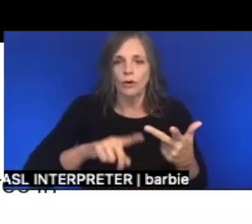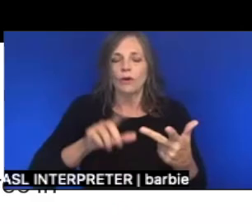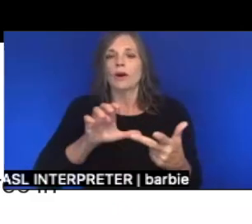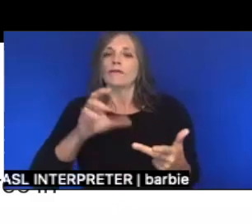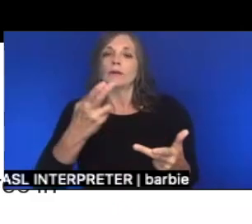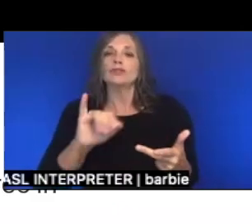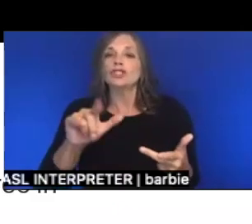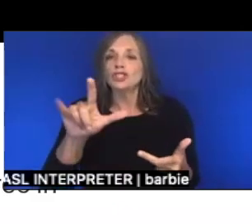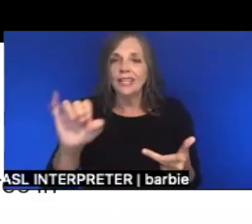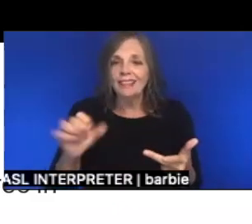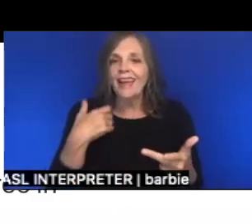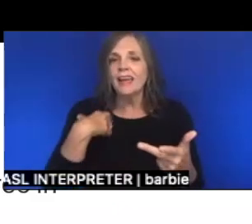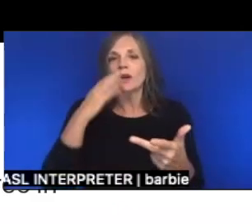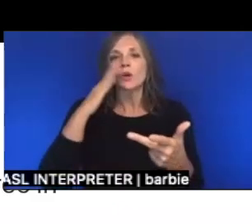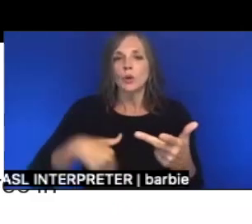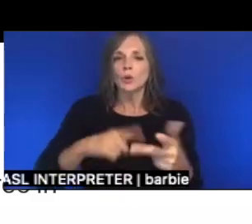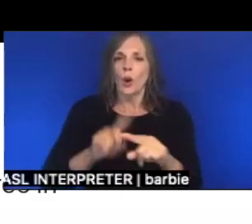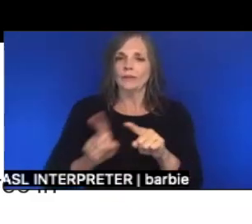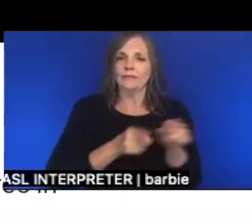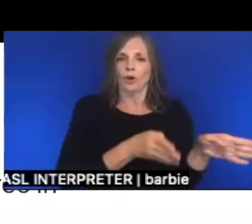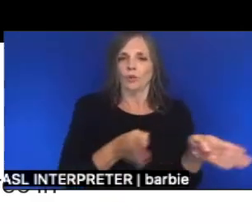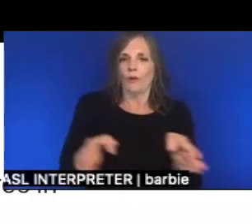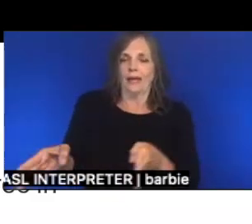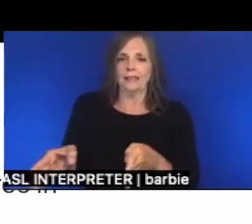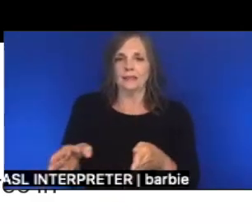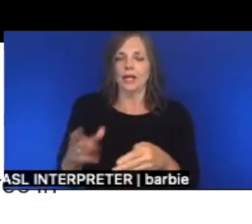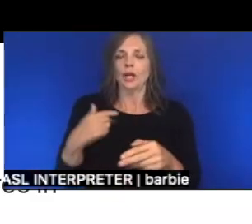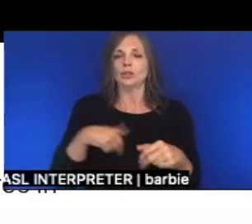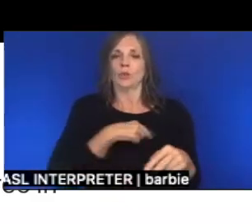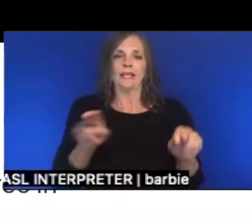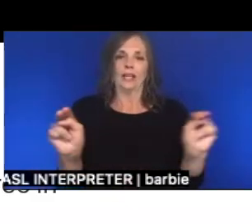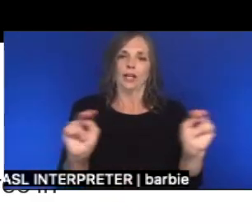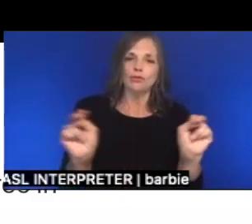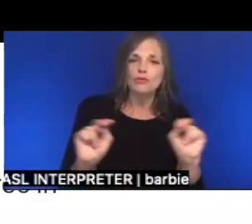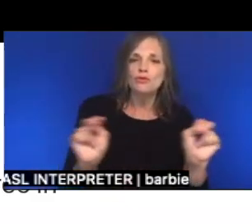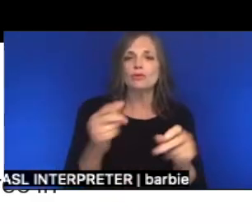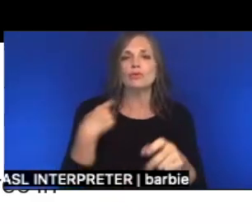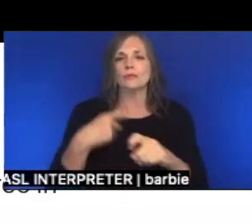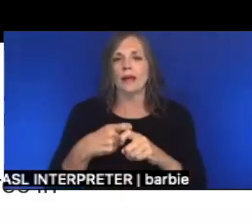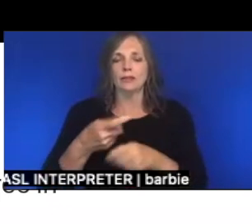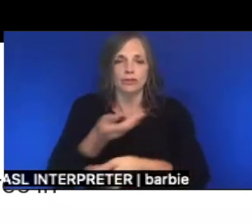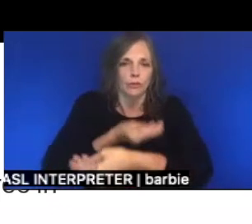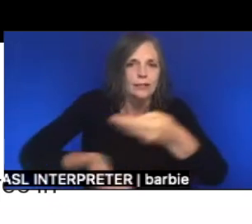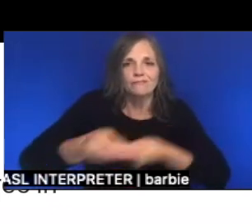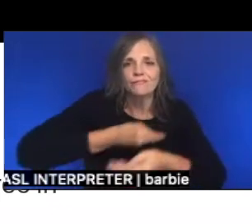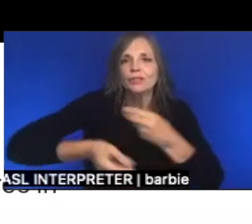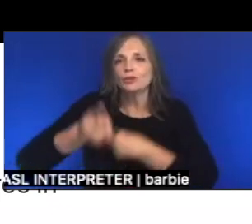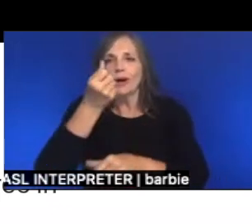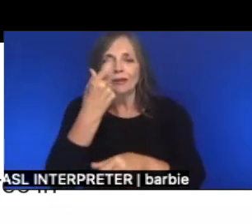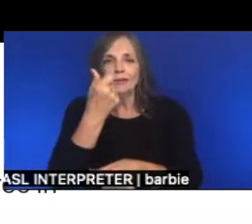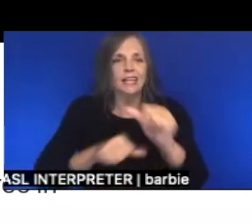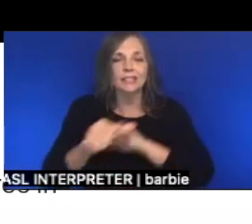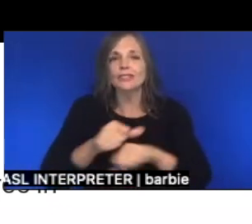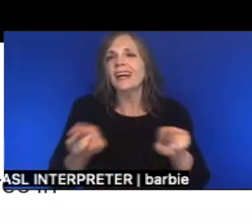everybody that are using Spanish so that we can understand each other. It's a bit similar like international